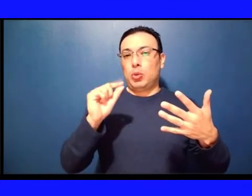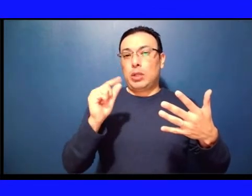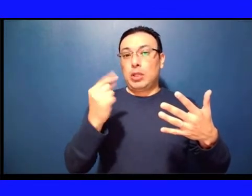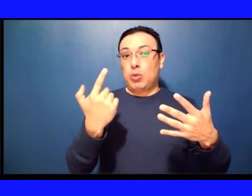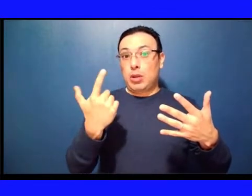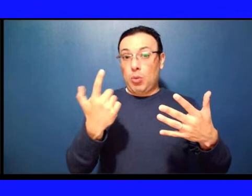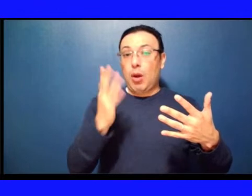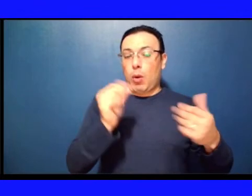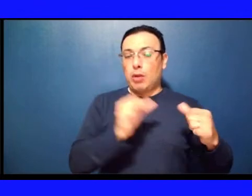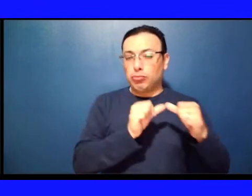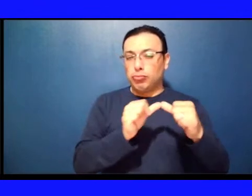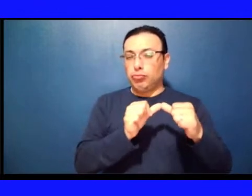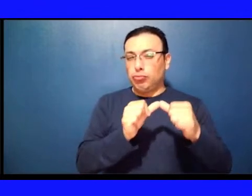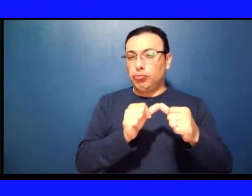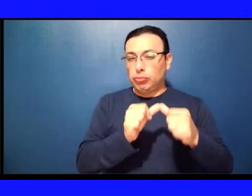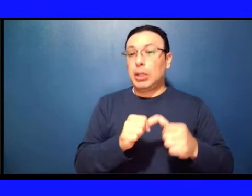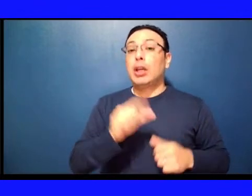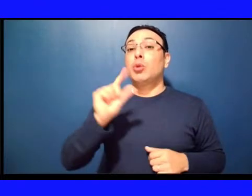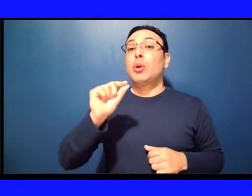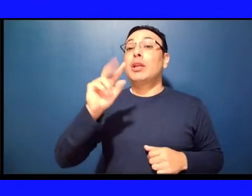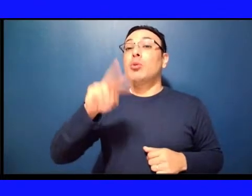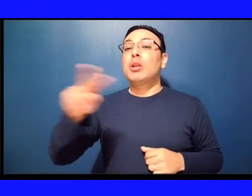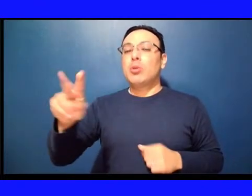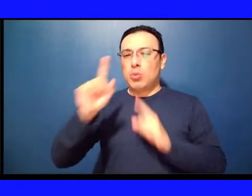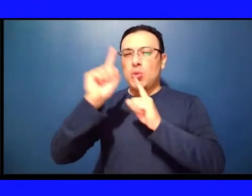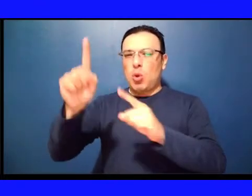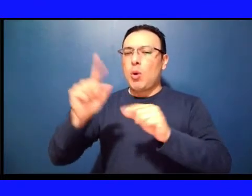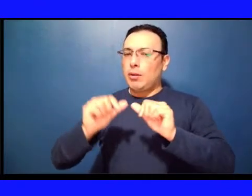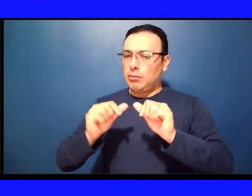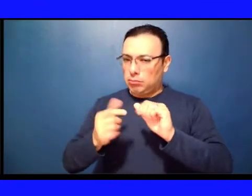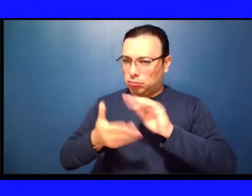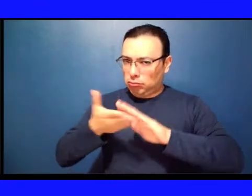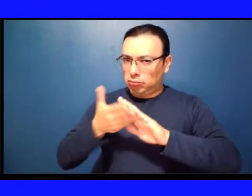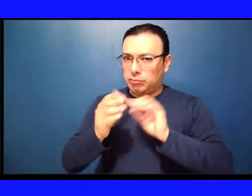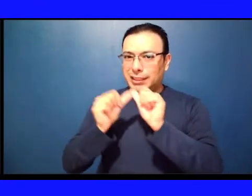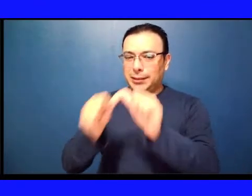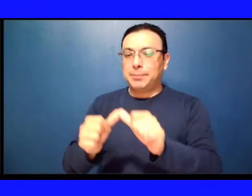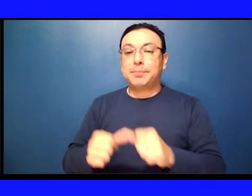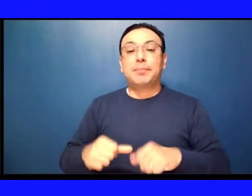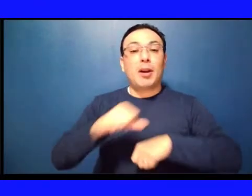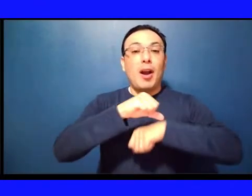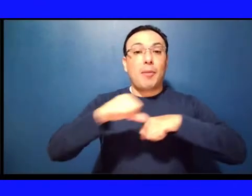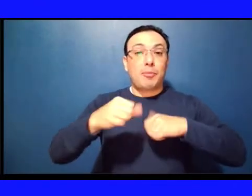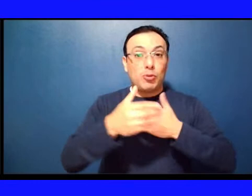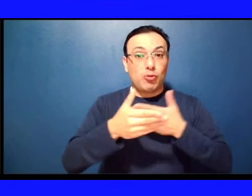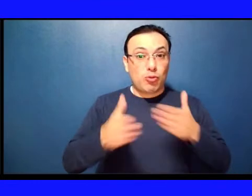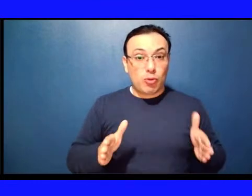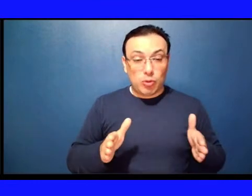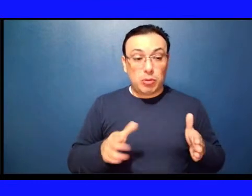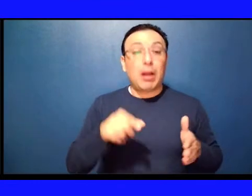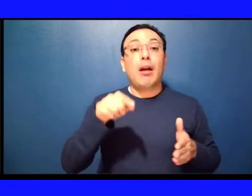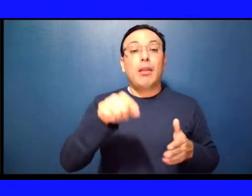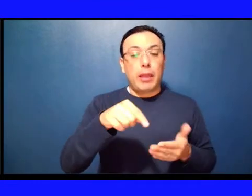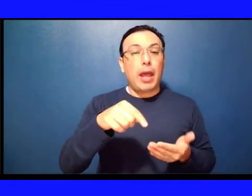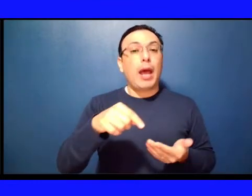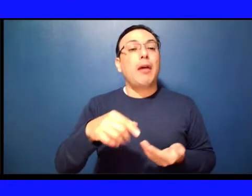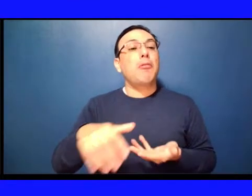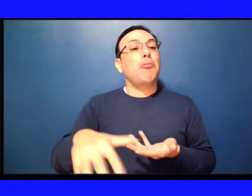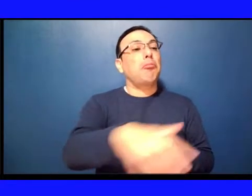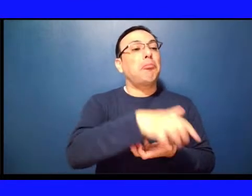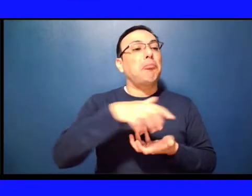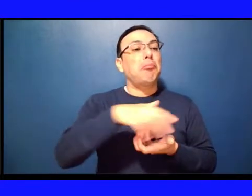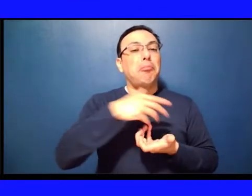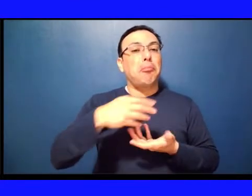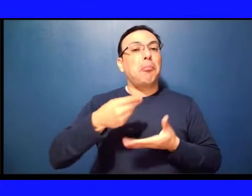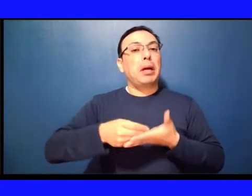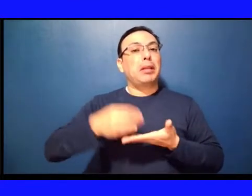radiology this year. Our focus on value-based payment, the second row there, had some great success in 2021, and we'll be building upon